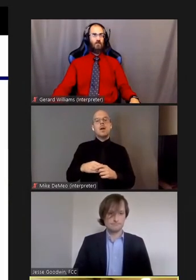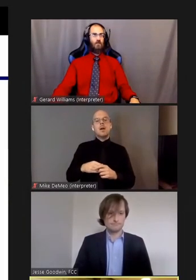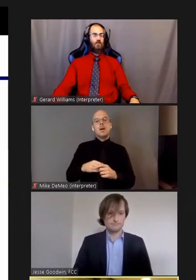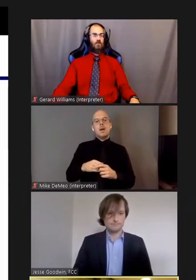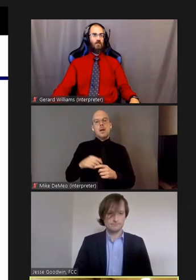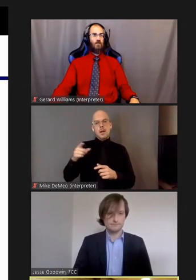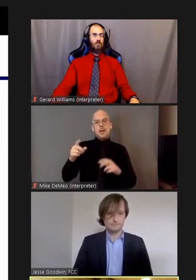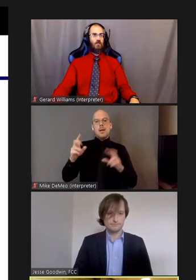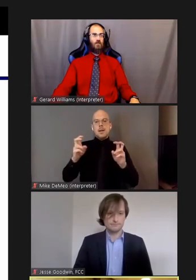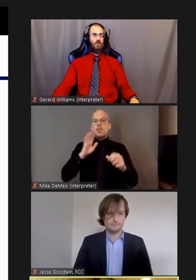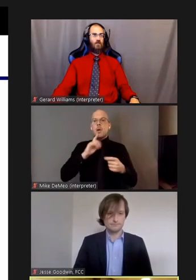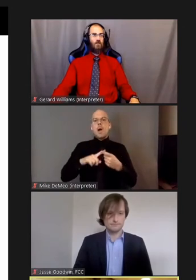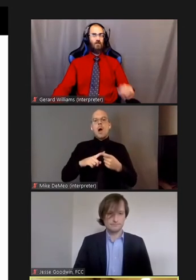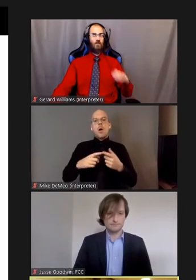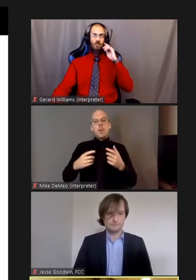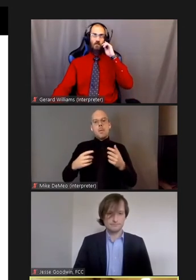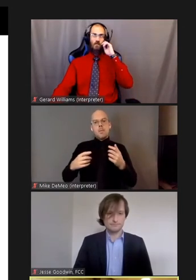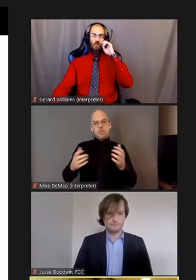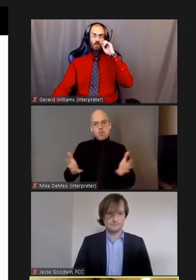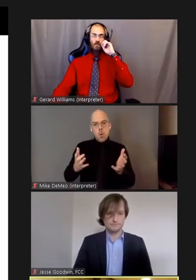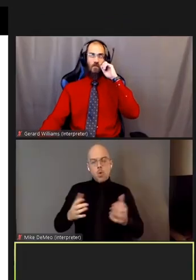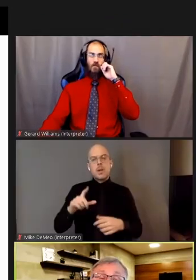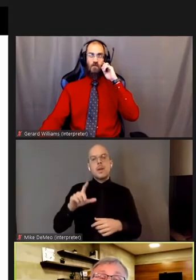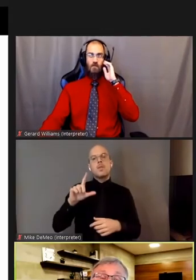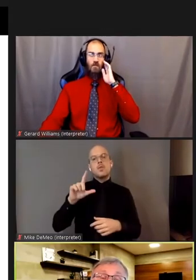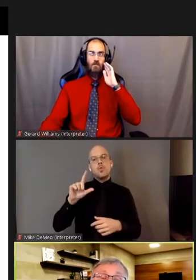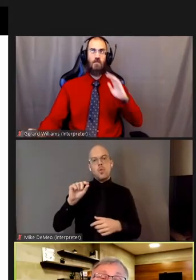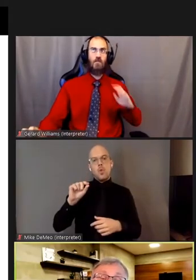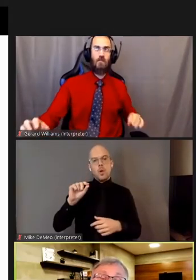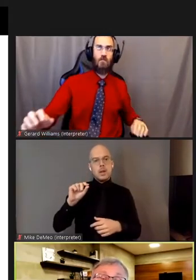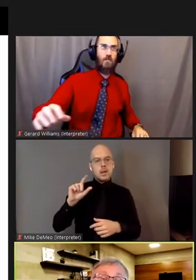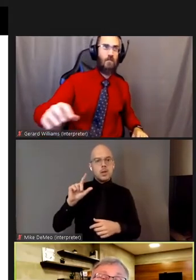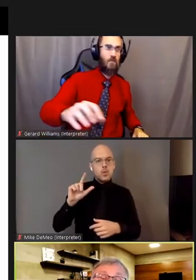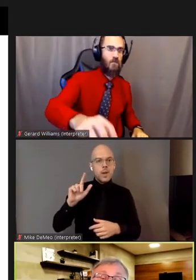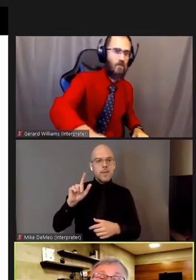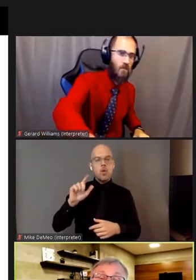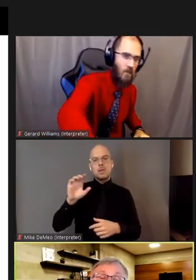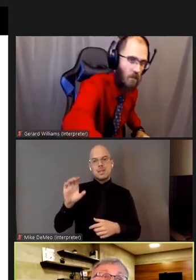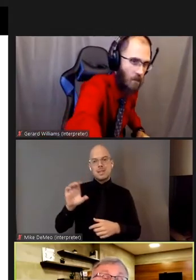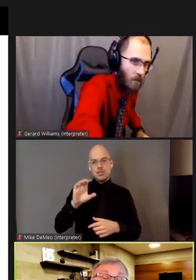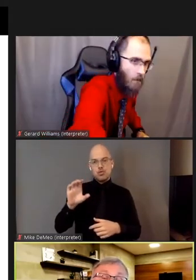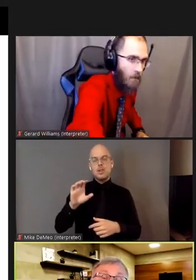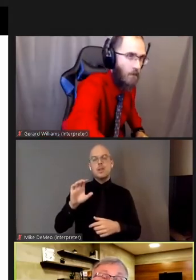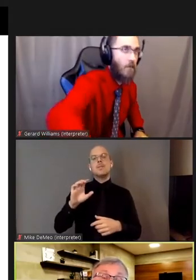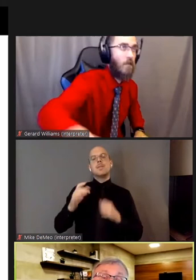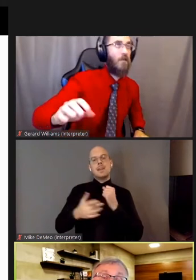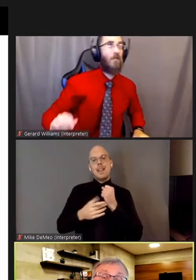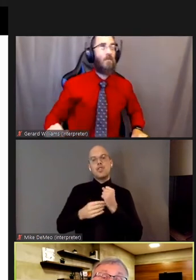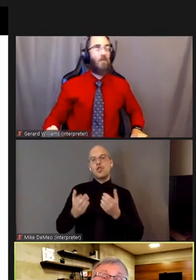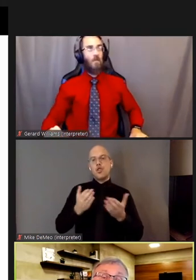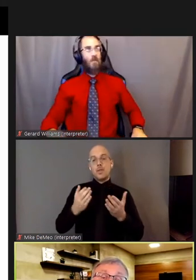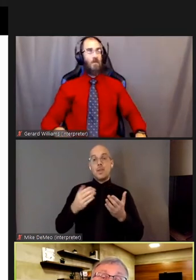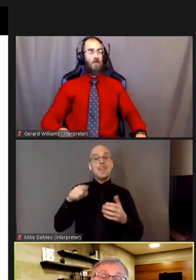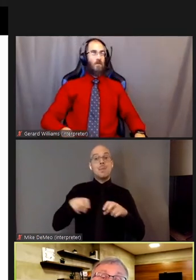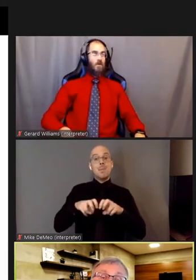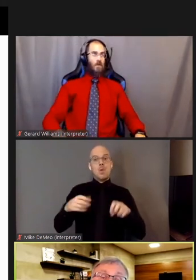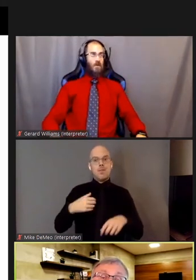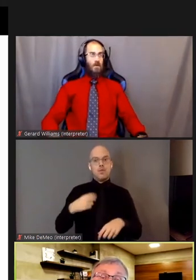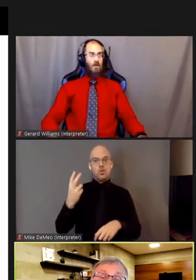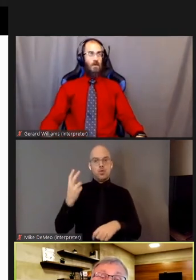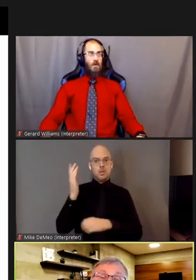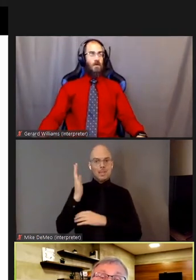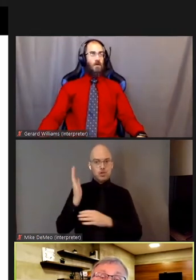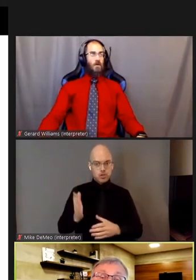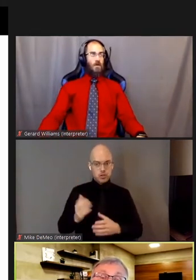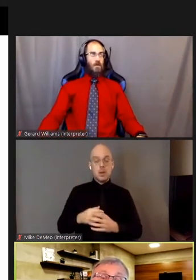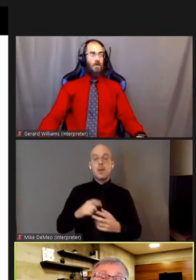on promoting 21st century technologies and services. And for this, we have two speakers. One topic is